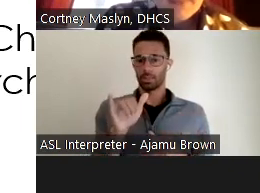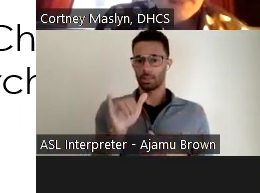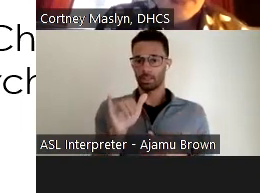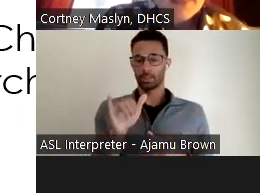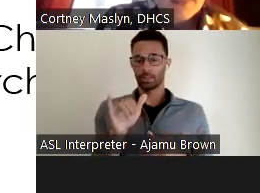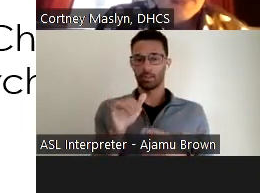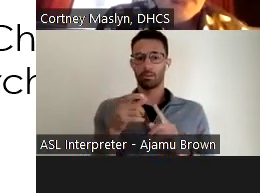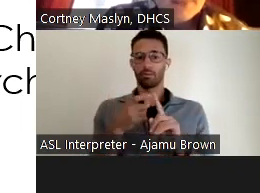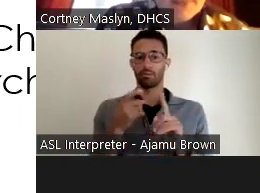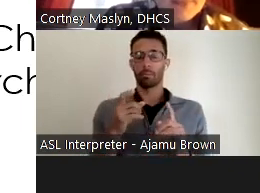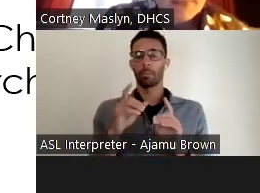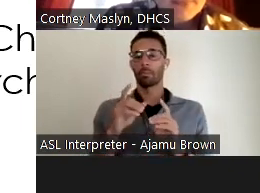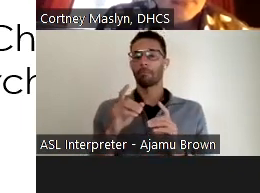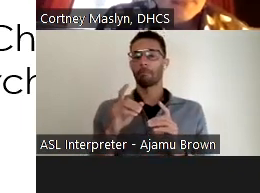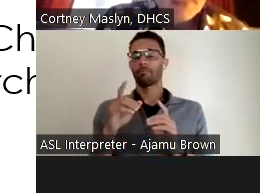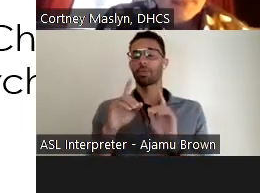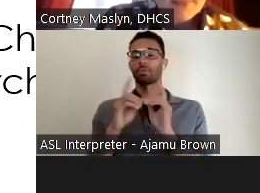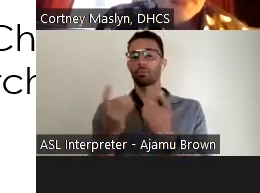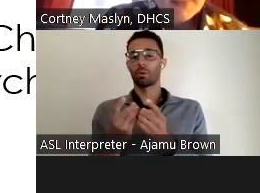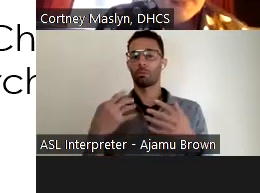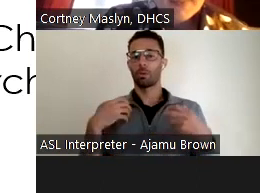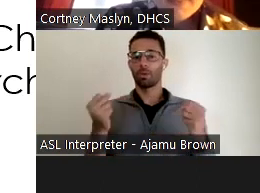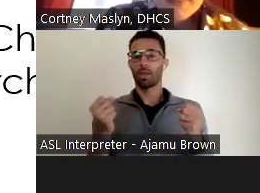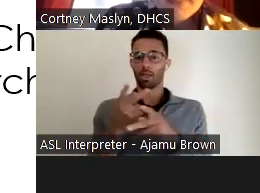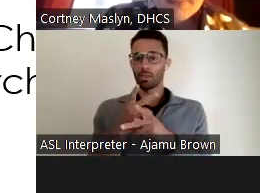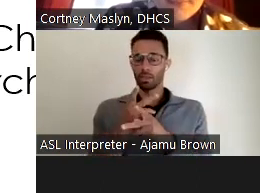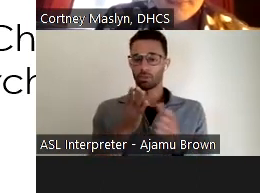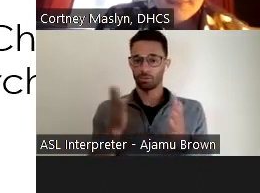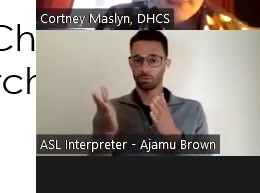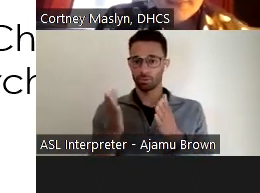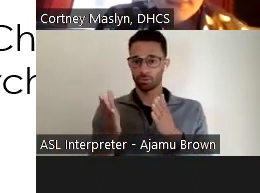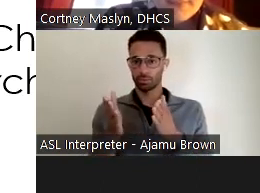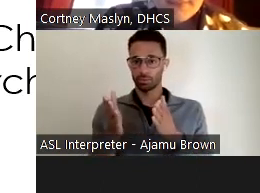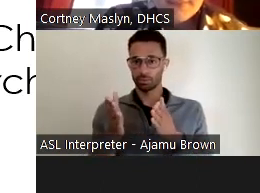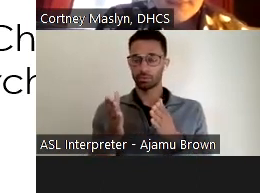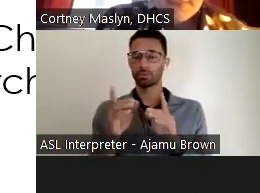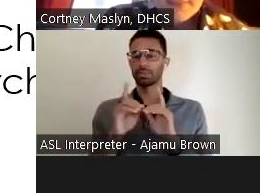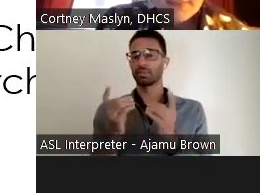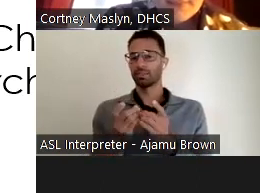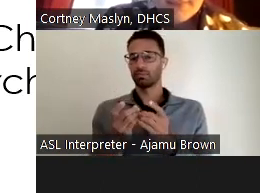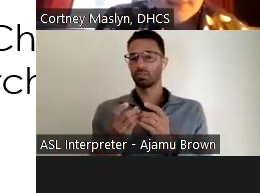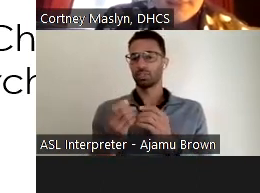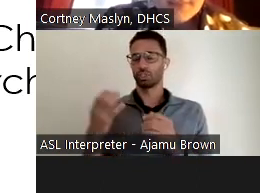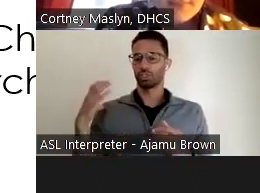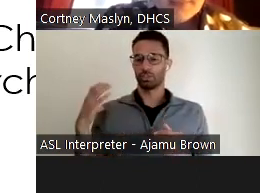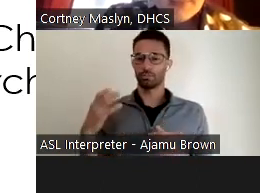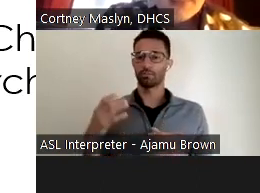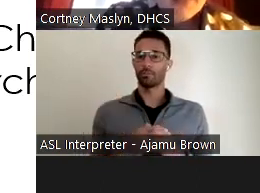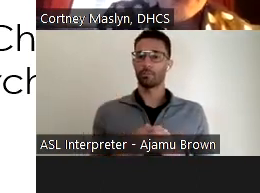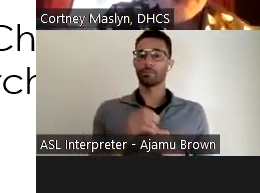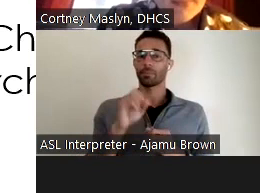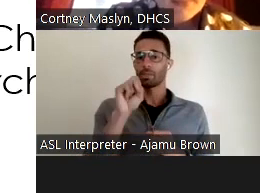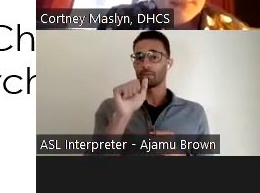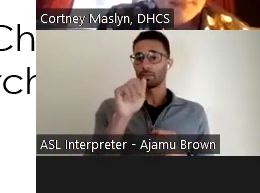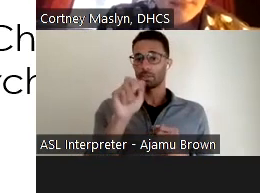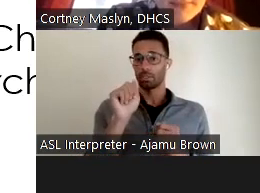at the Department of Healthcare Services, Sarah Steenhausen, and Tanya